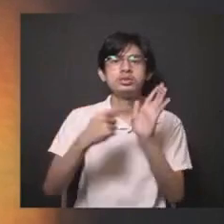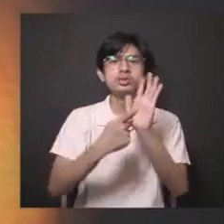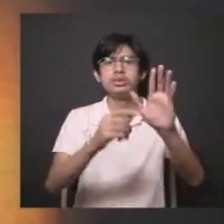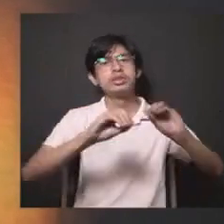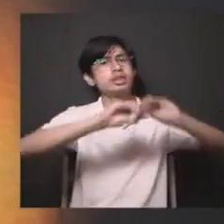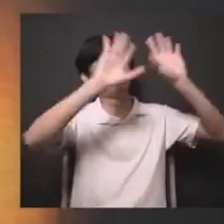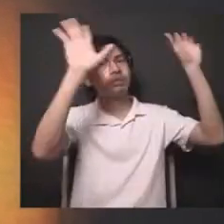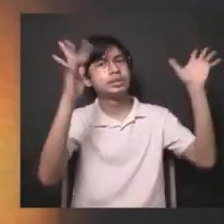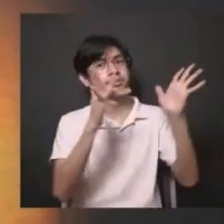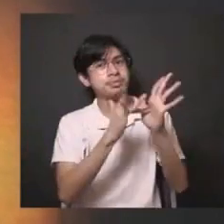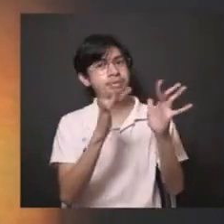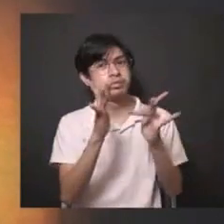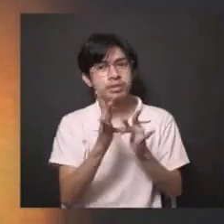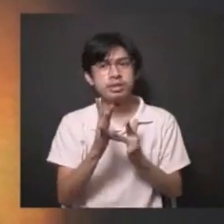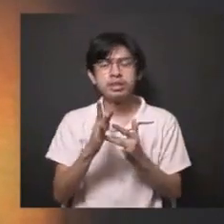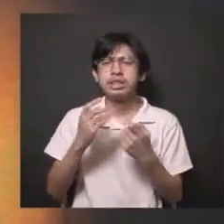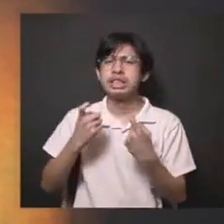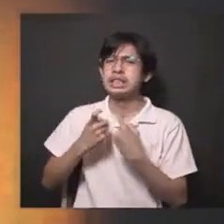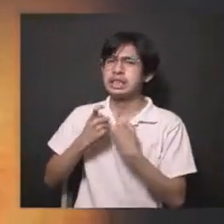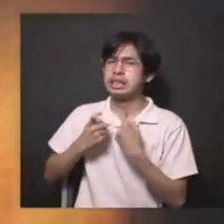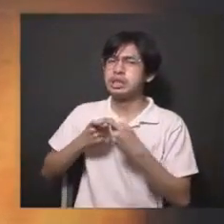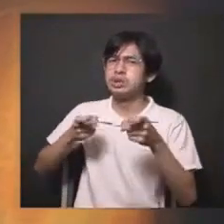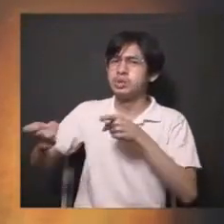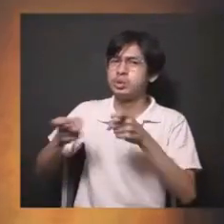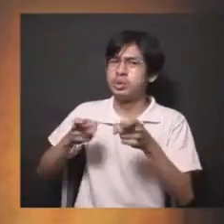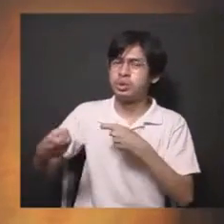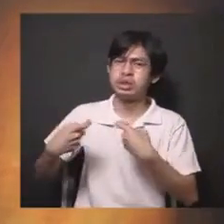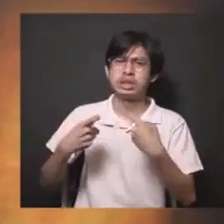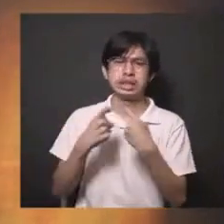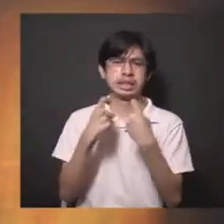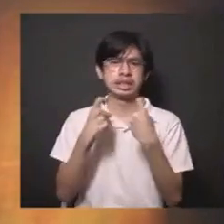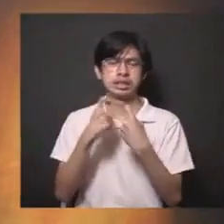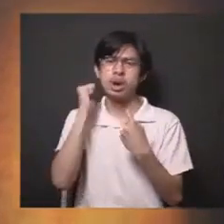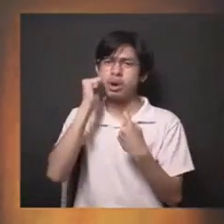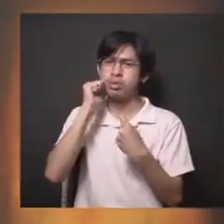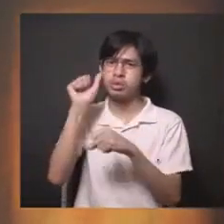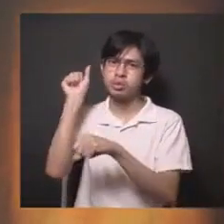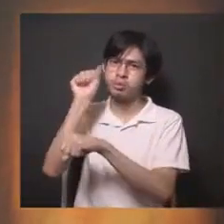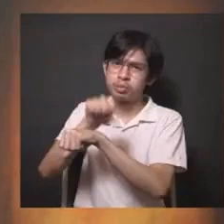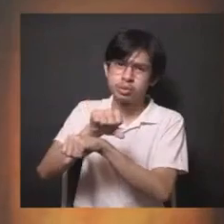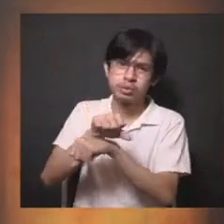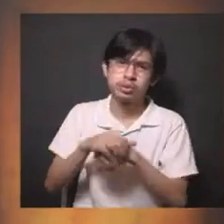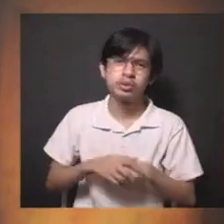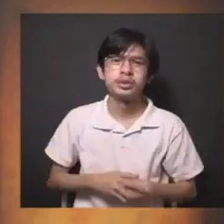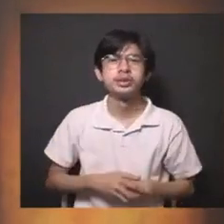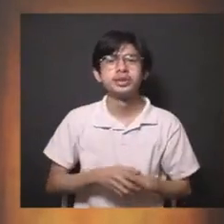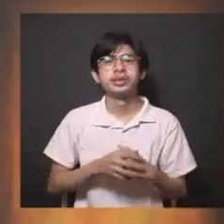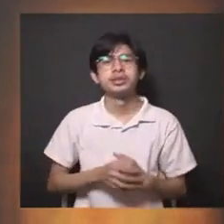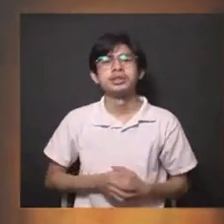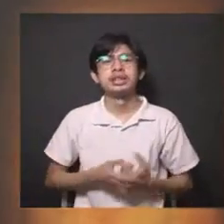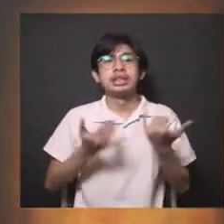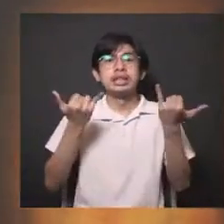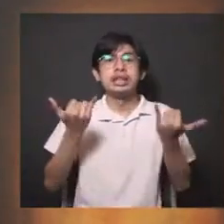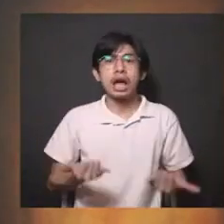always prevail. The darkness will always have power over you. And so,